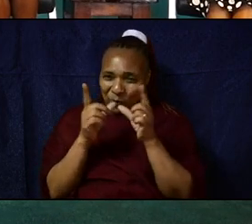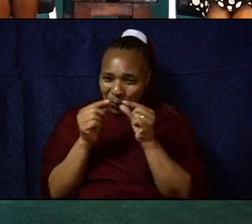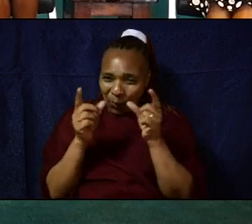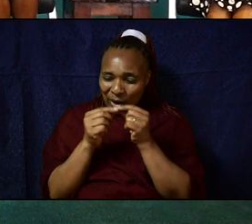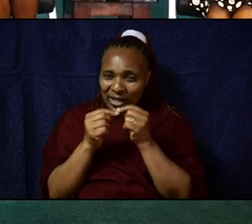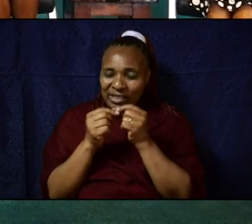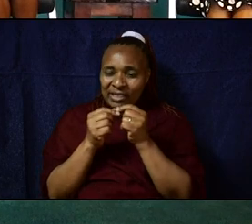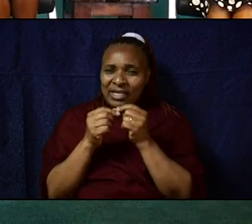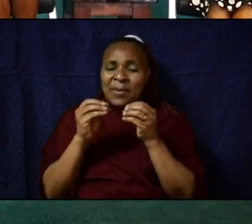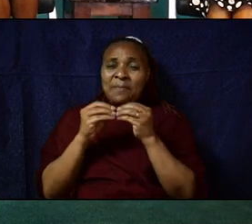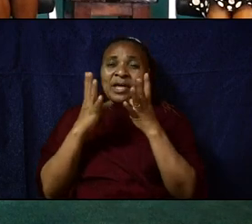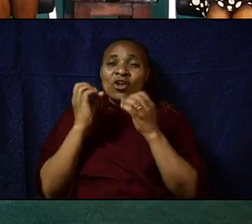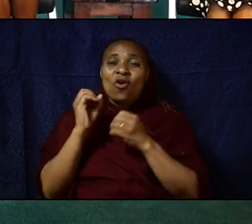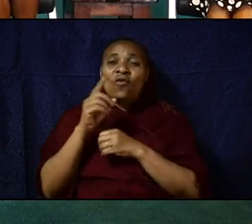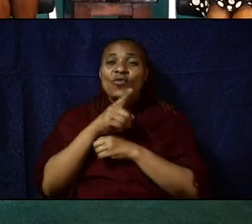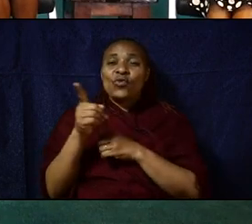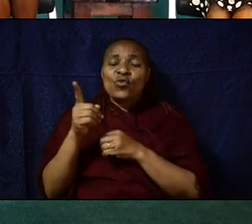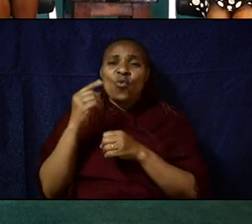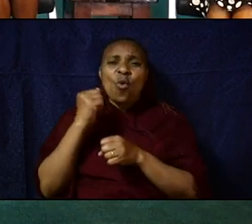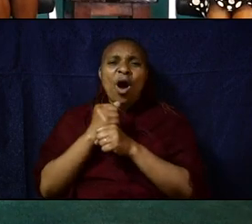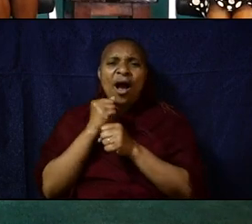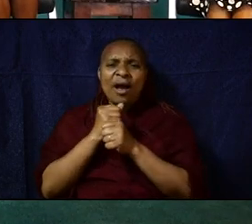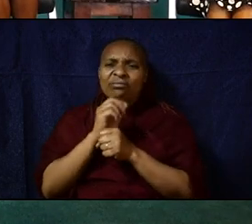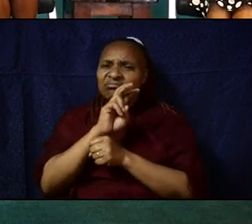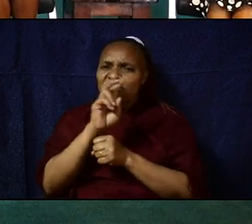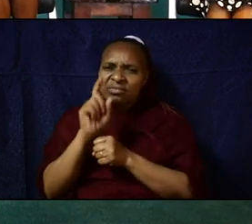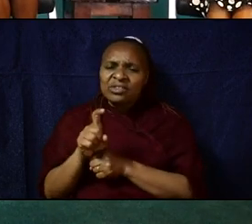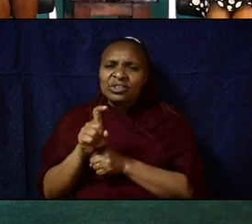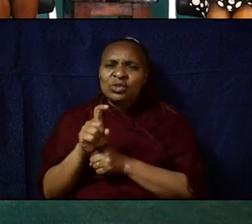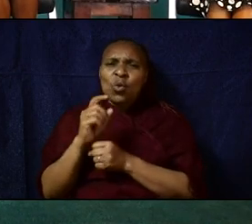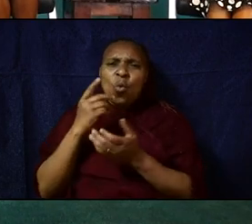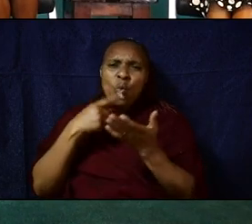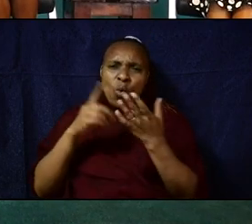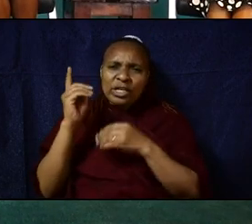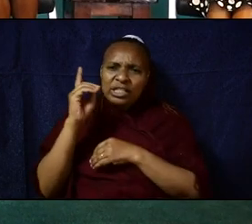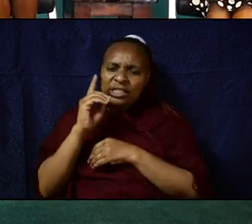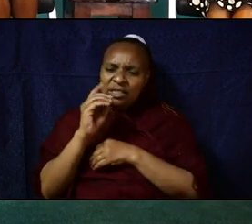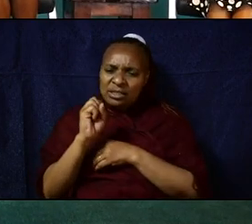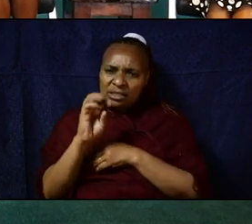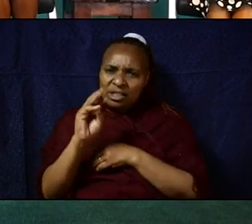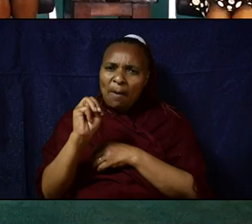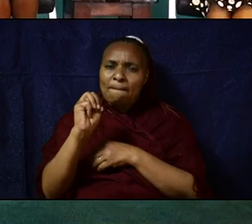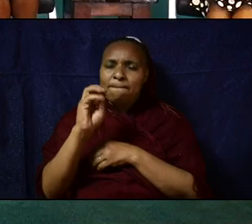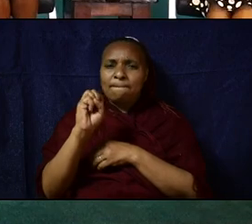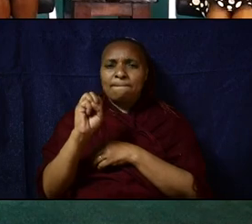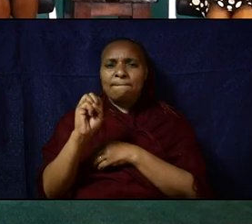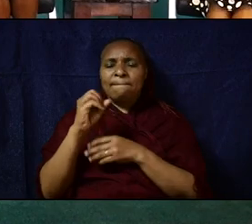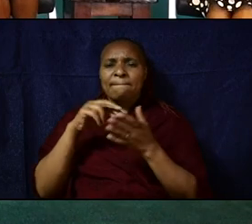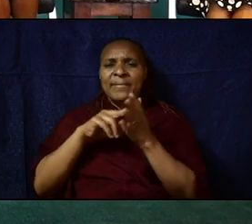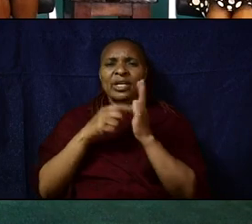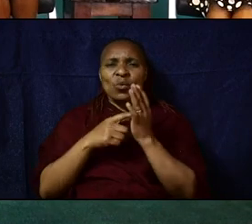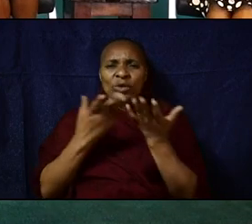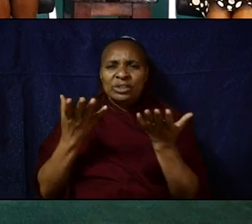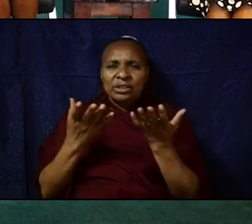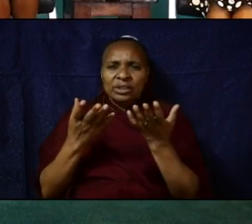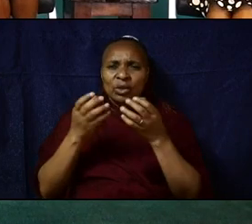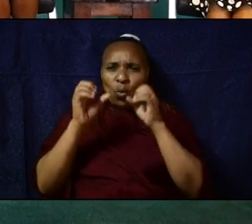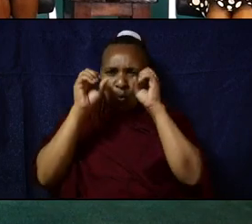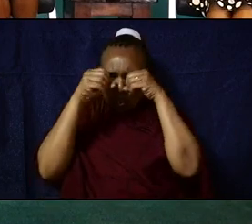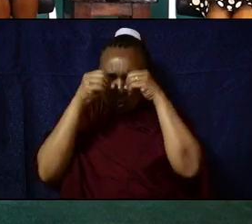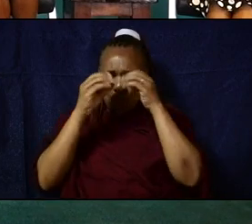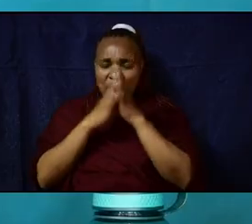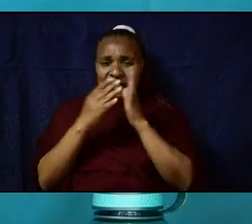And most of you might be asking yourselves, what does the word winsome mean? Okay, so according to the dictionary and Google, of